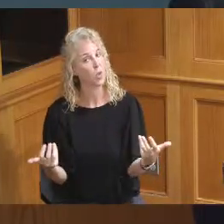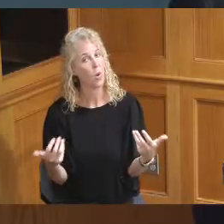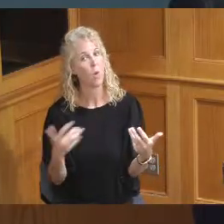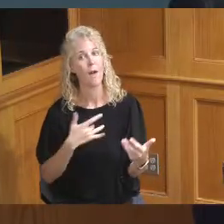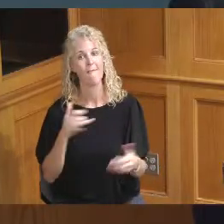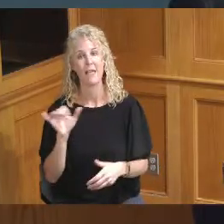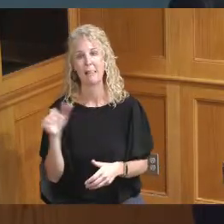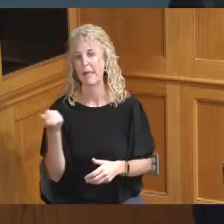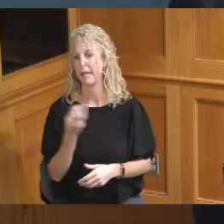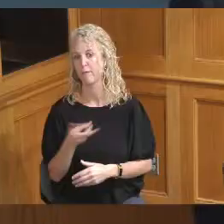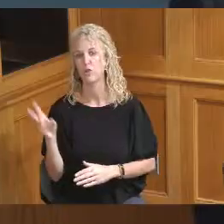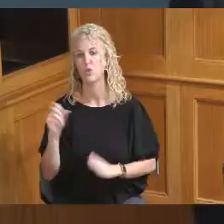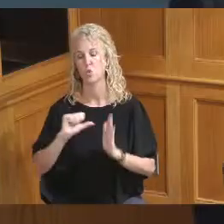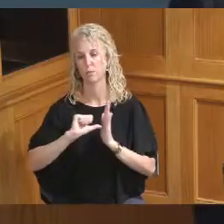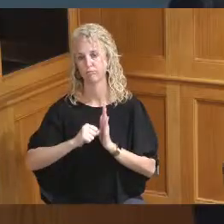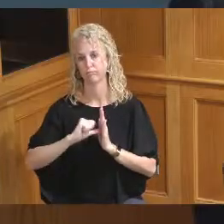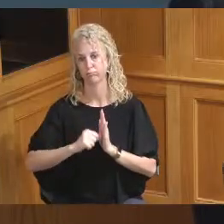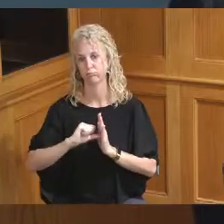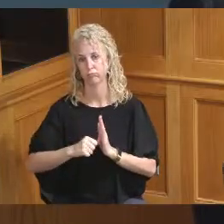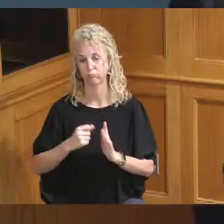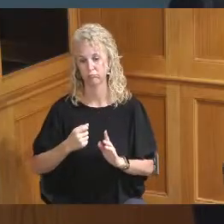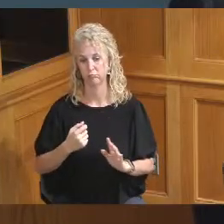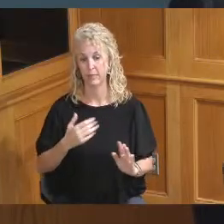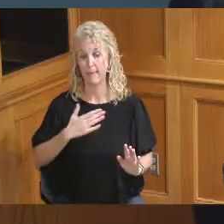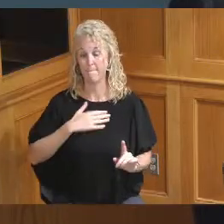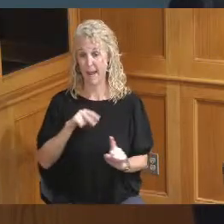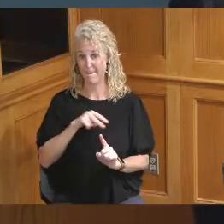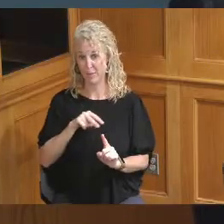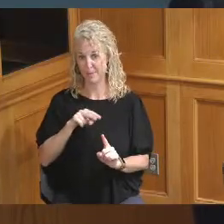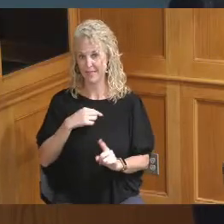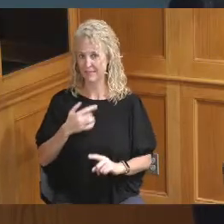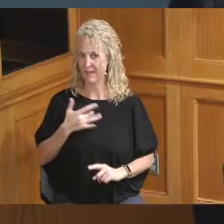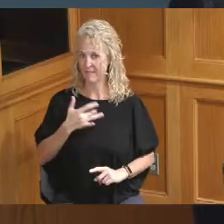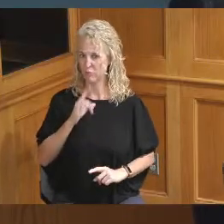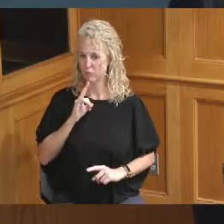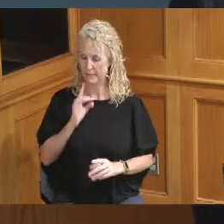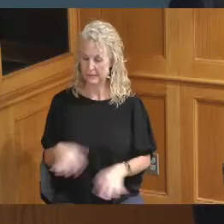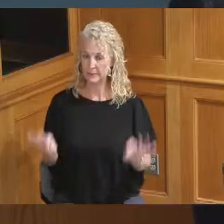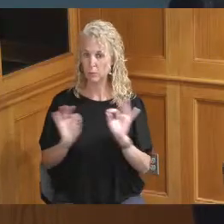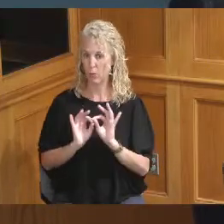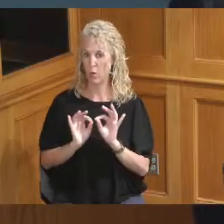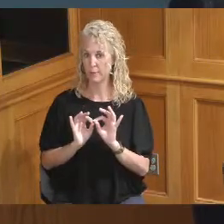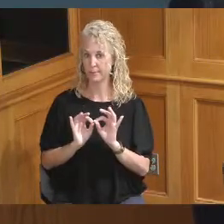just a couple of things that were mentioned during the presentation.